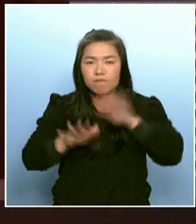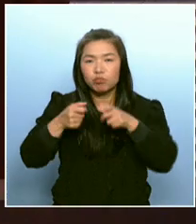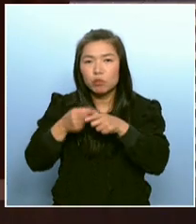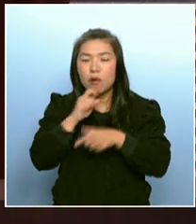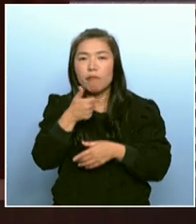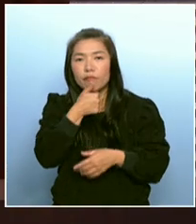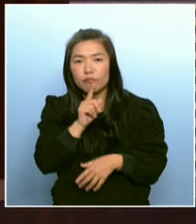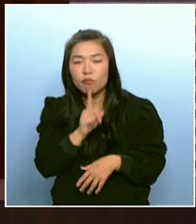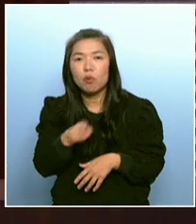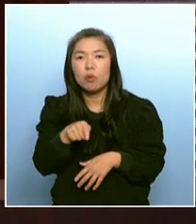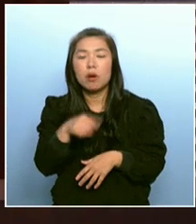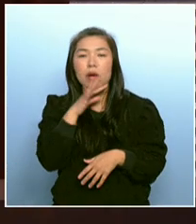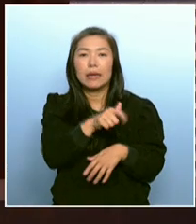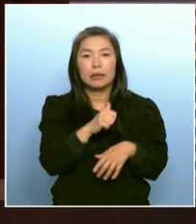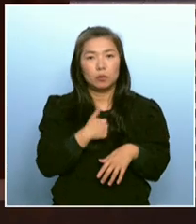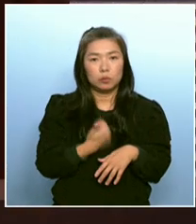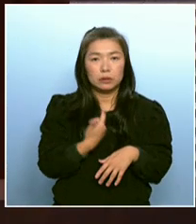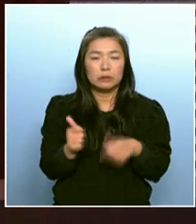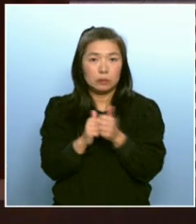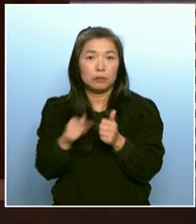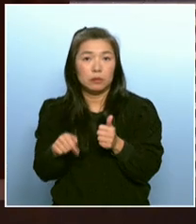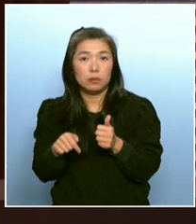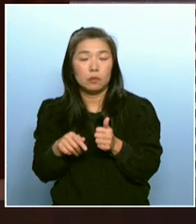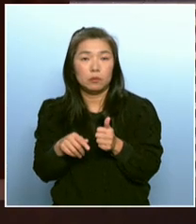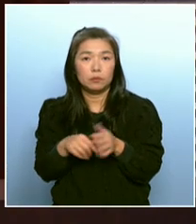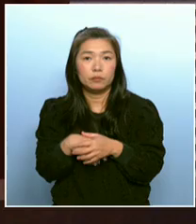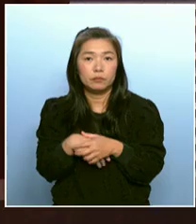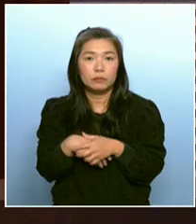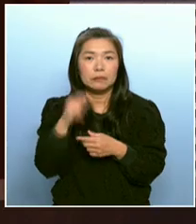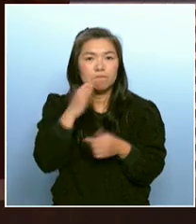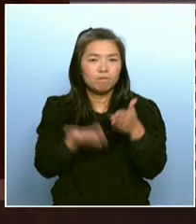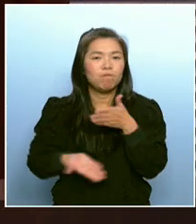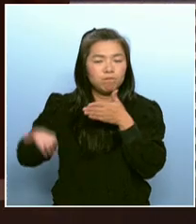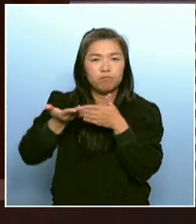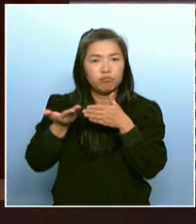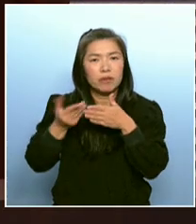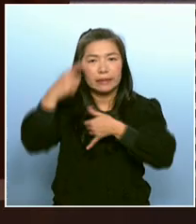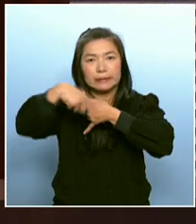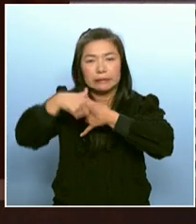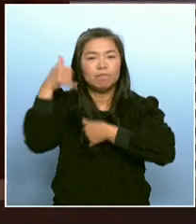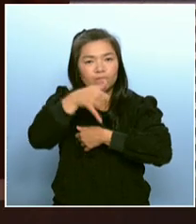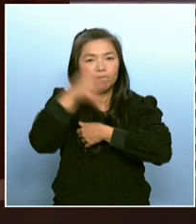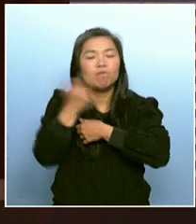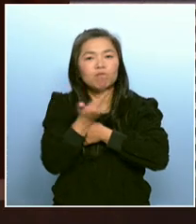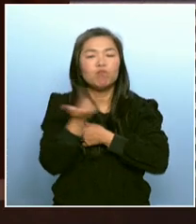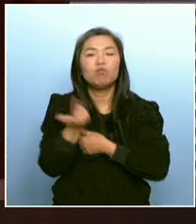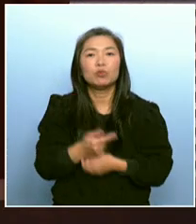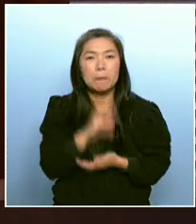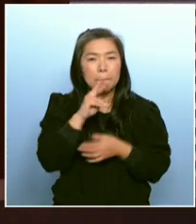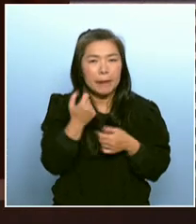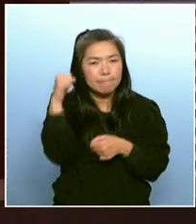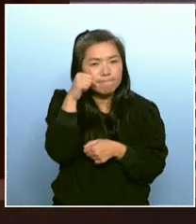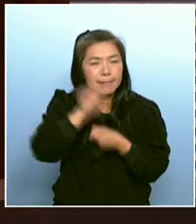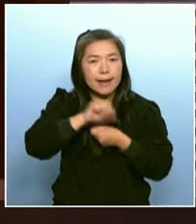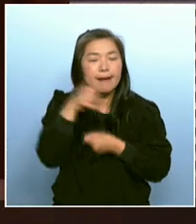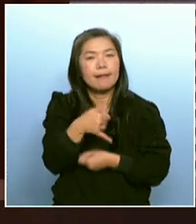schools and NGOs, and we can work with them to plan in advance to increase